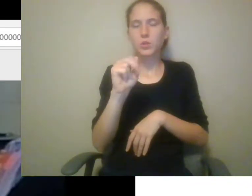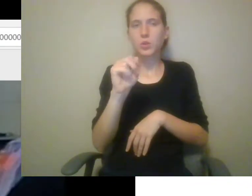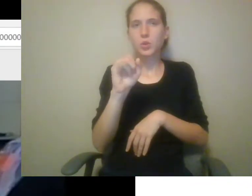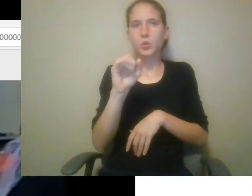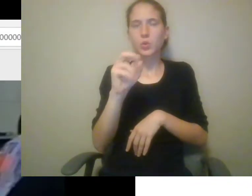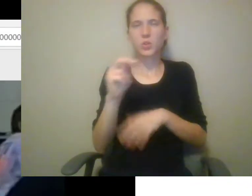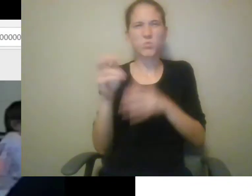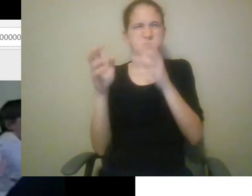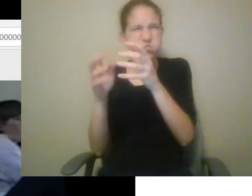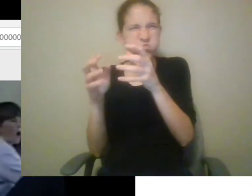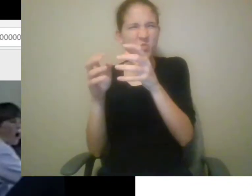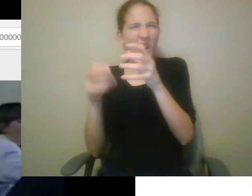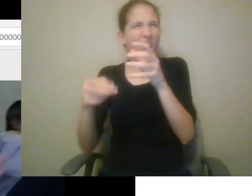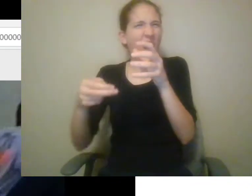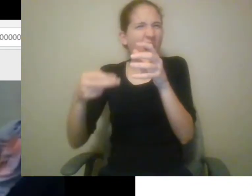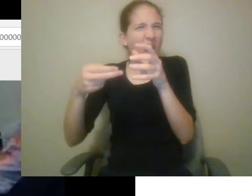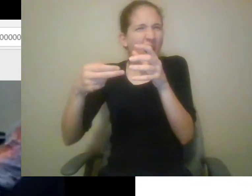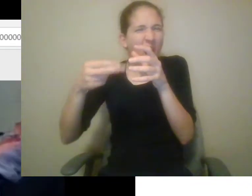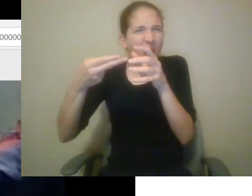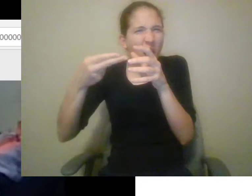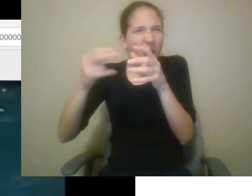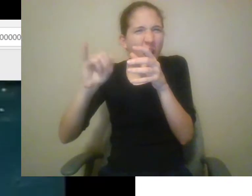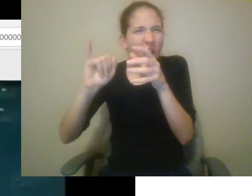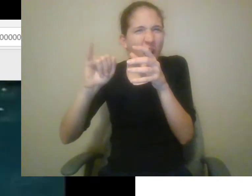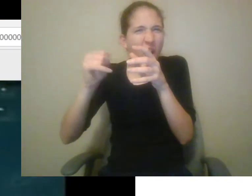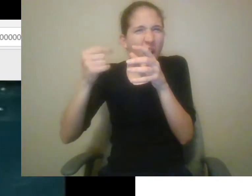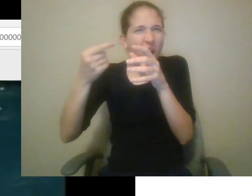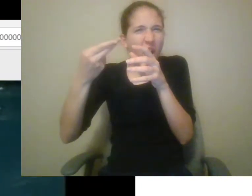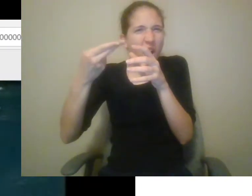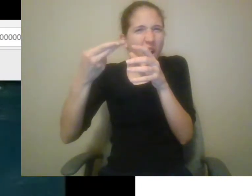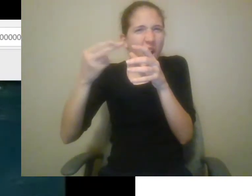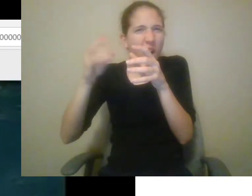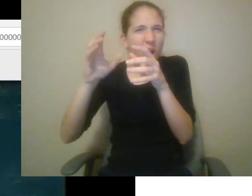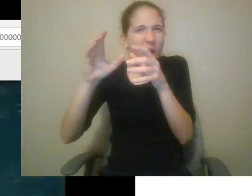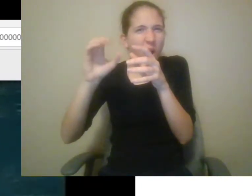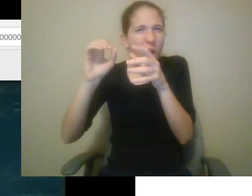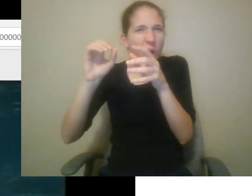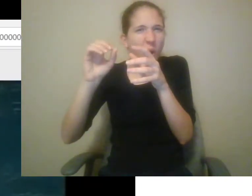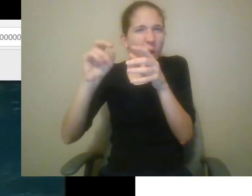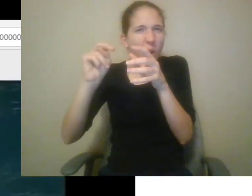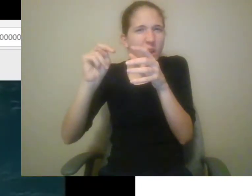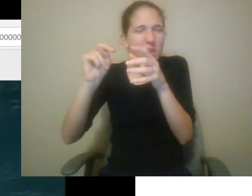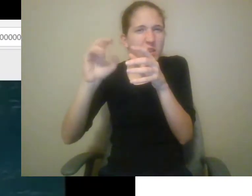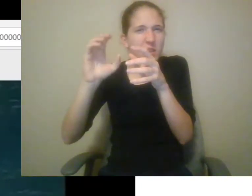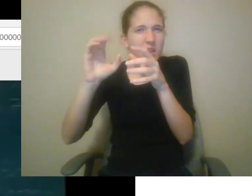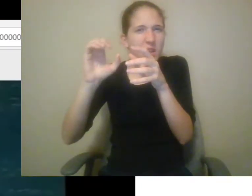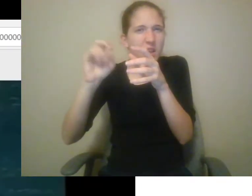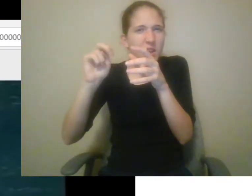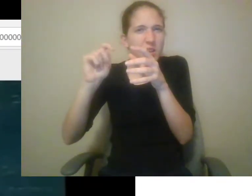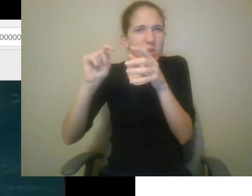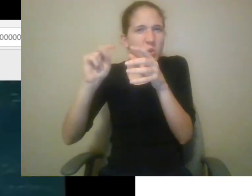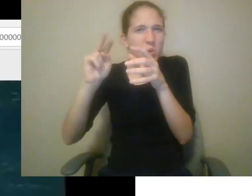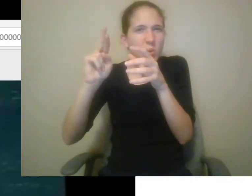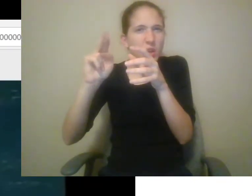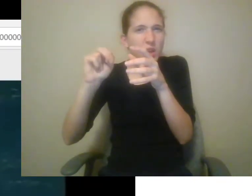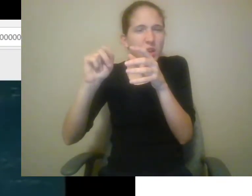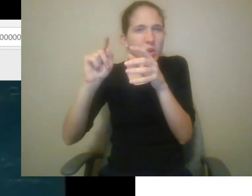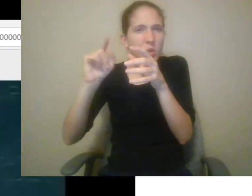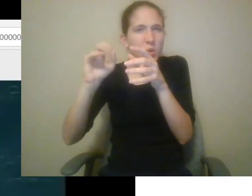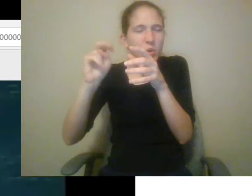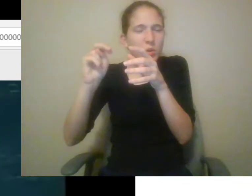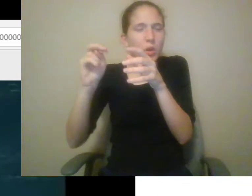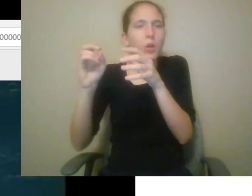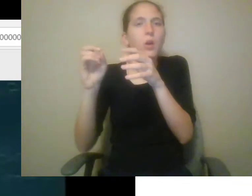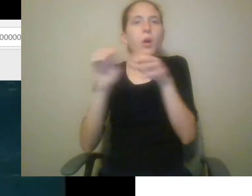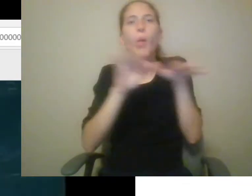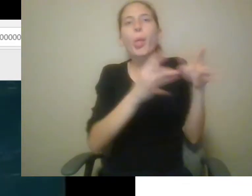Okay, let's see what would happen if we add a little bit more. Okay, is it better with the lighter now? Okay, for me it's not because I